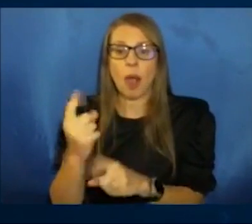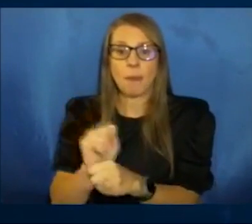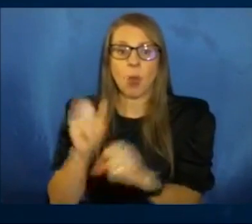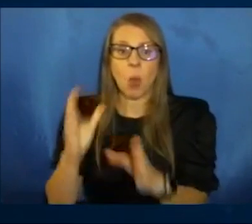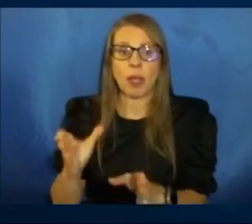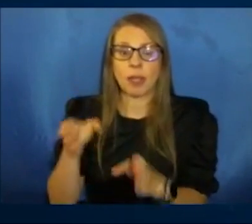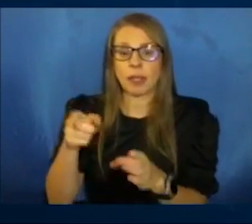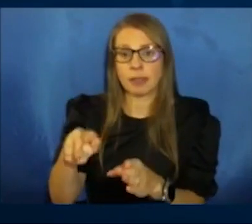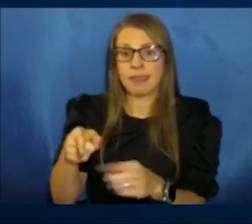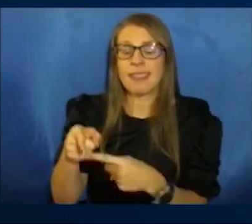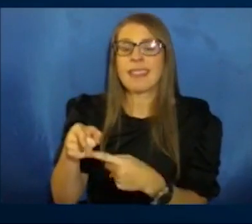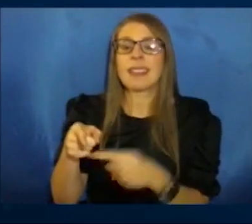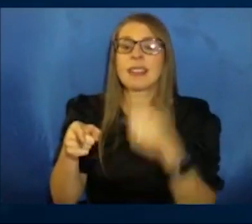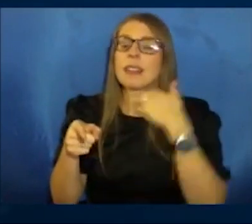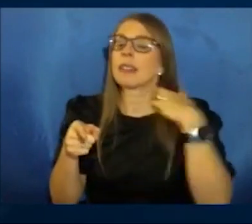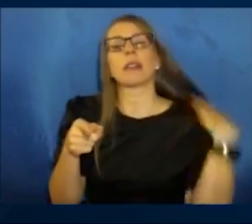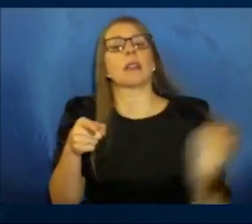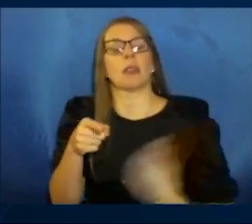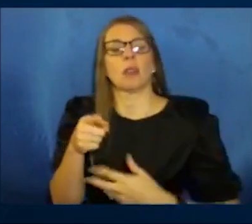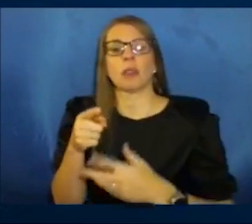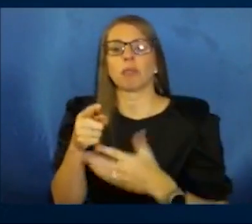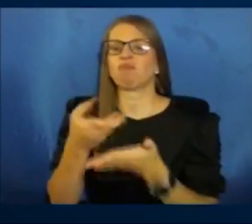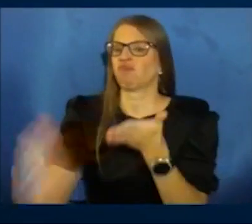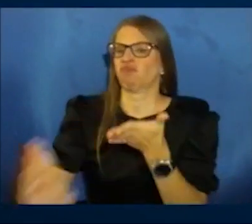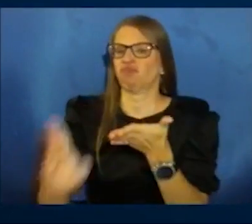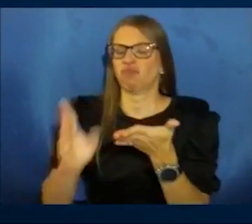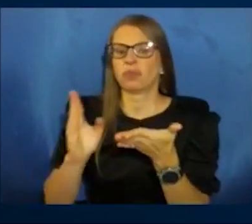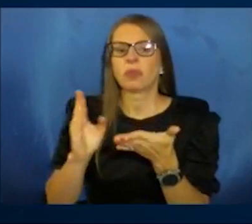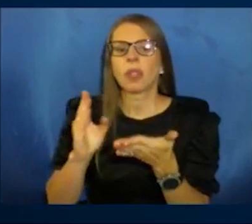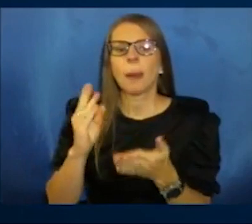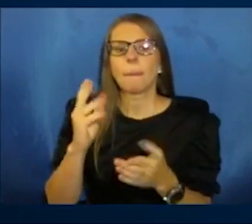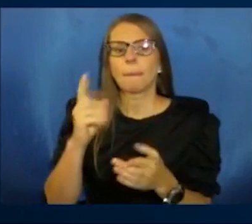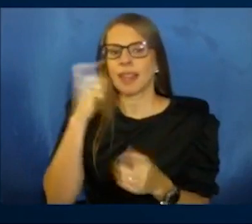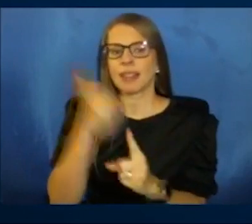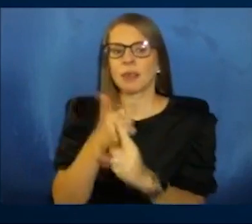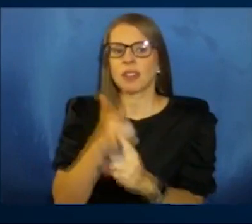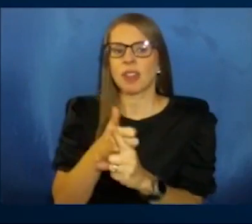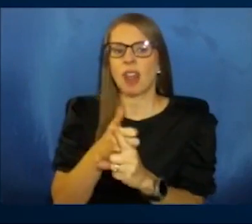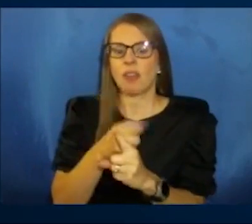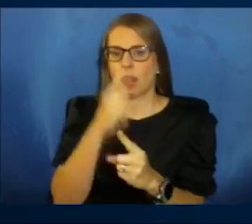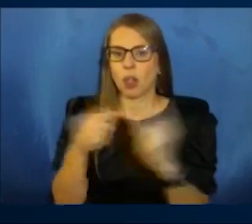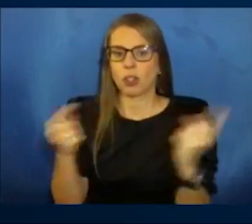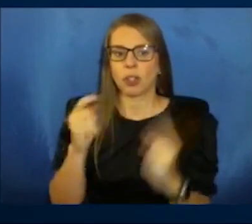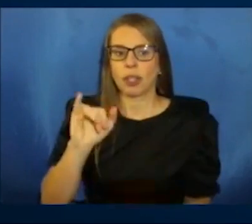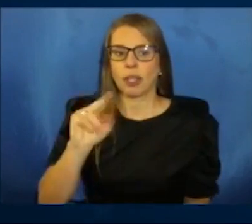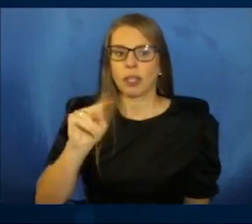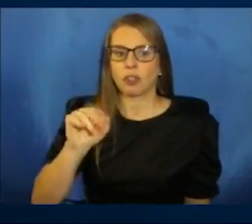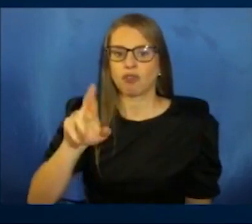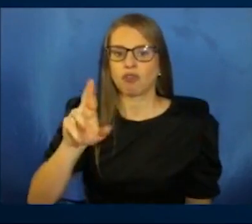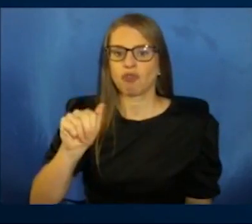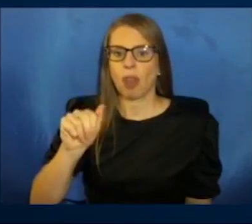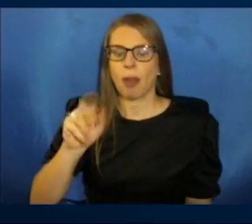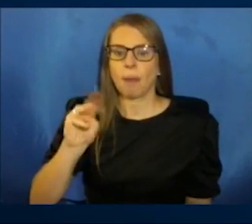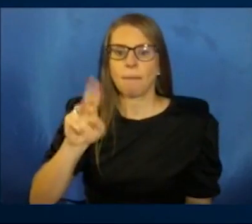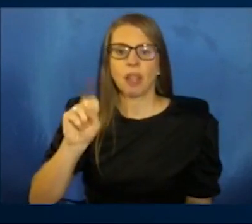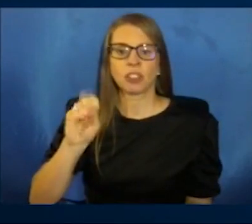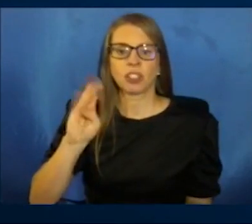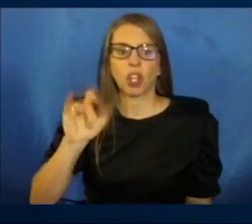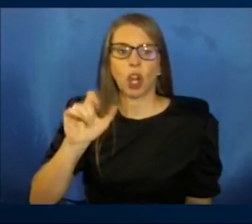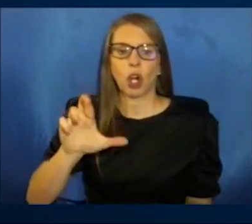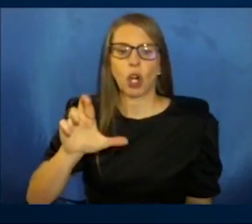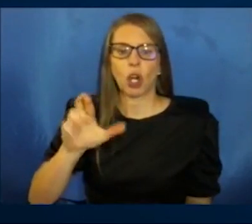amount of sickness and length is different. It's what we've been saying. The next question is, my dad would like to have all his employees vaccinated, but has an employee who